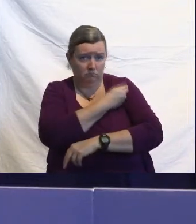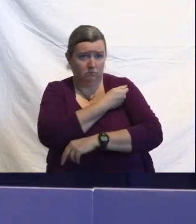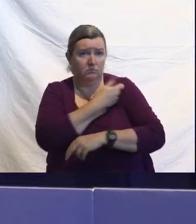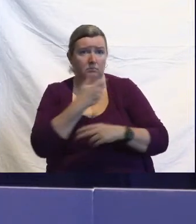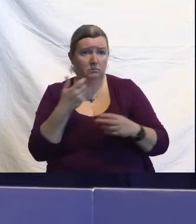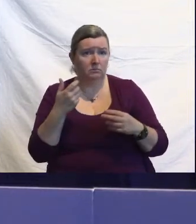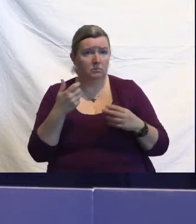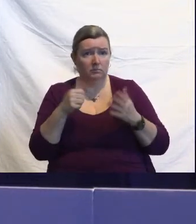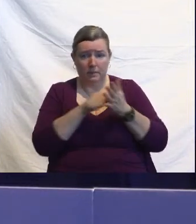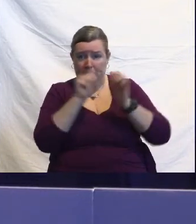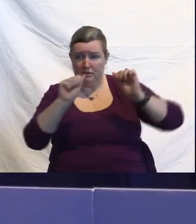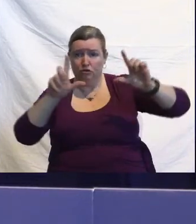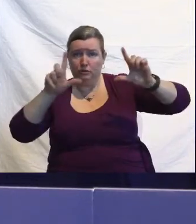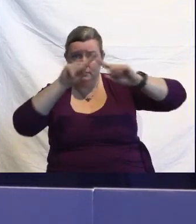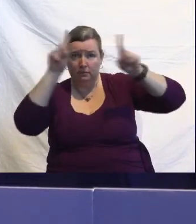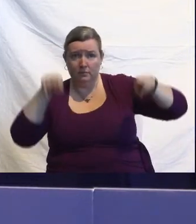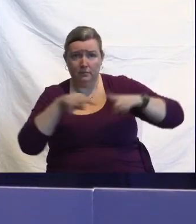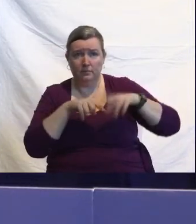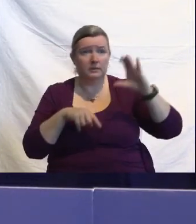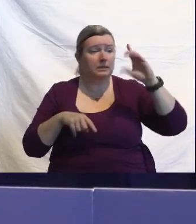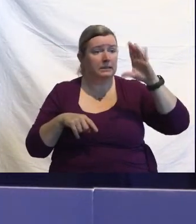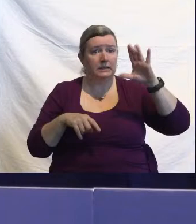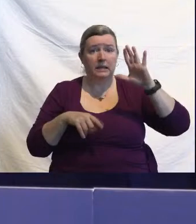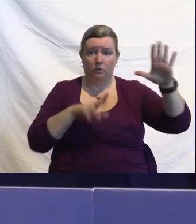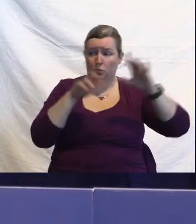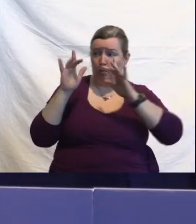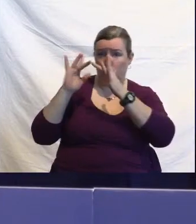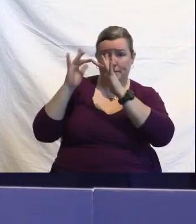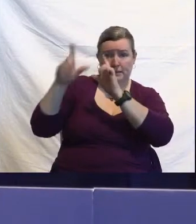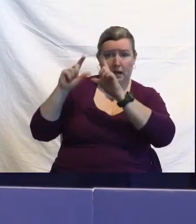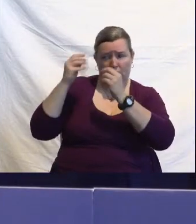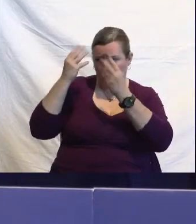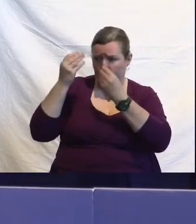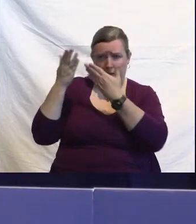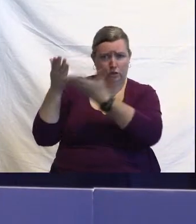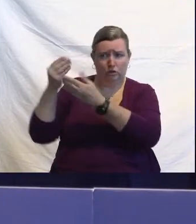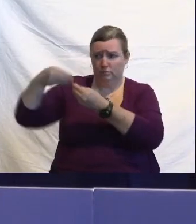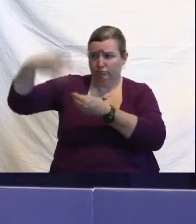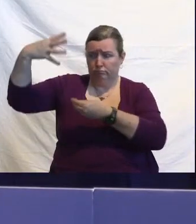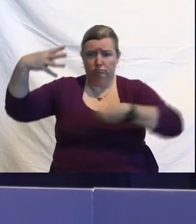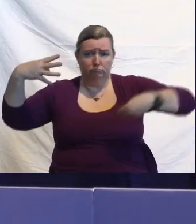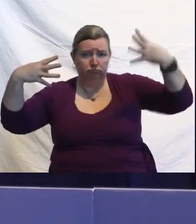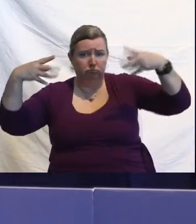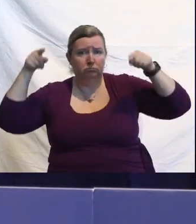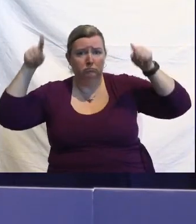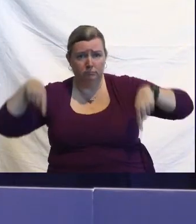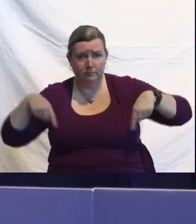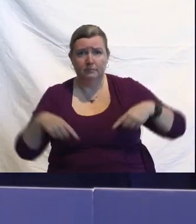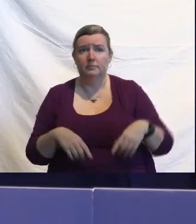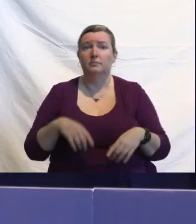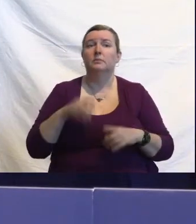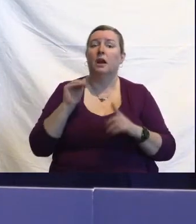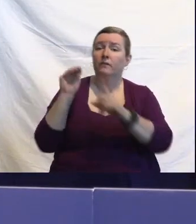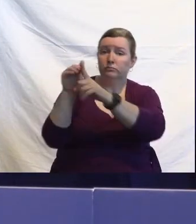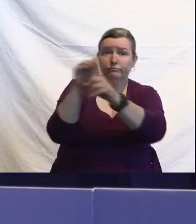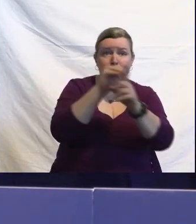for more information. We also want to remind individuals to get their booster shots. So